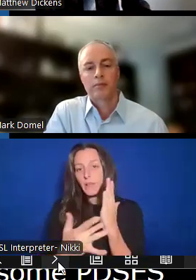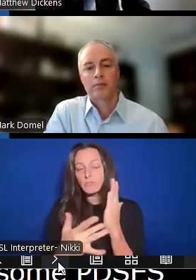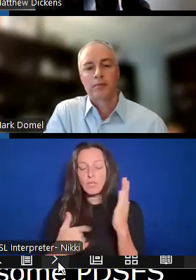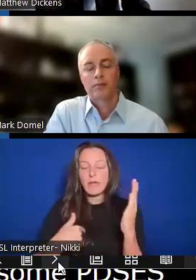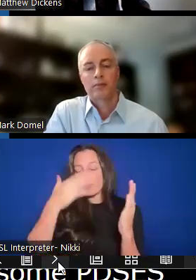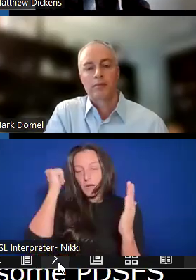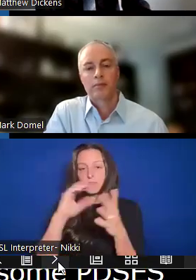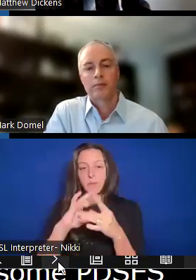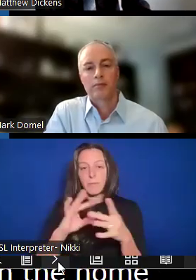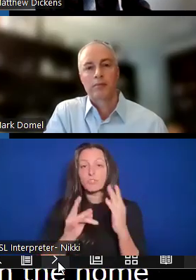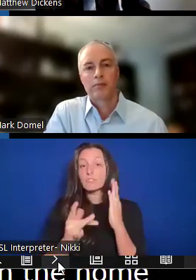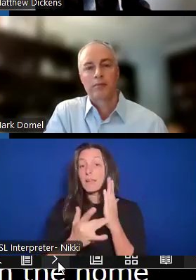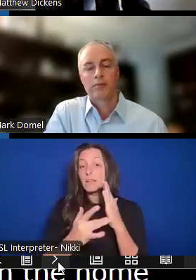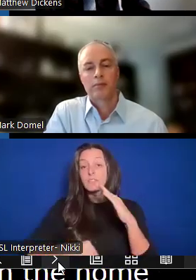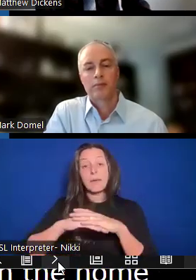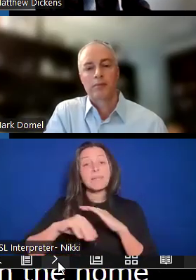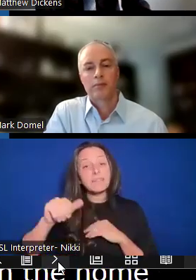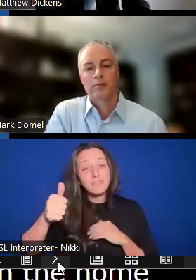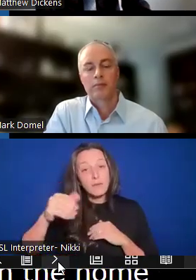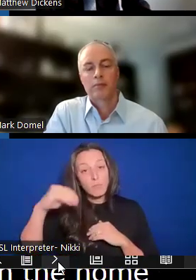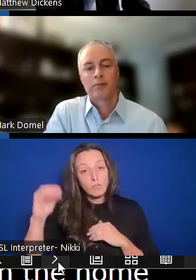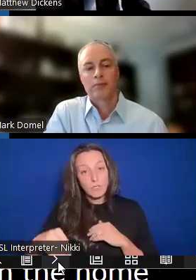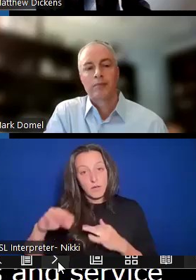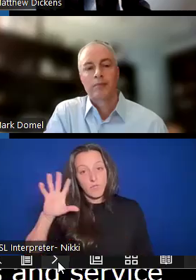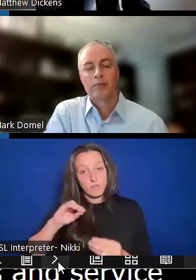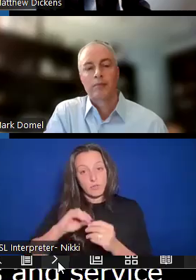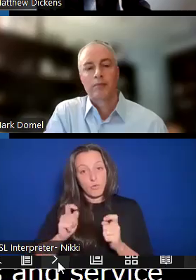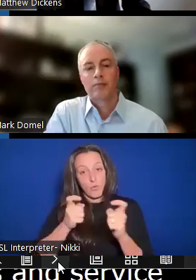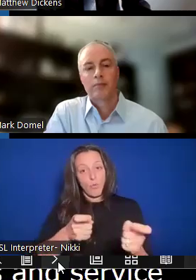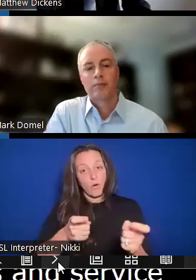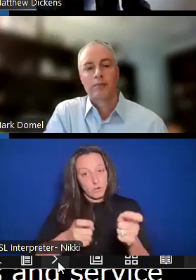mention is capped at 10% of the total award, um,